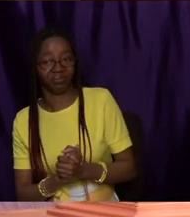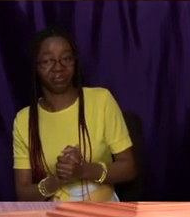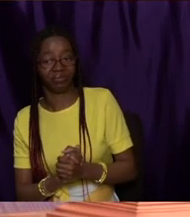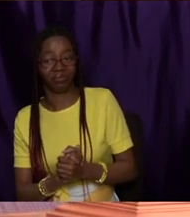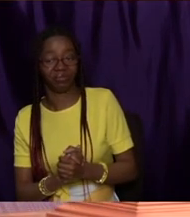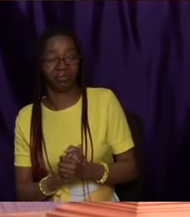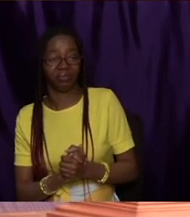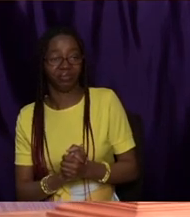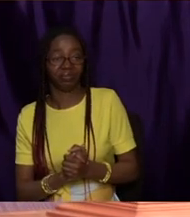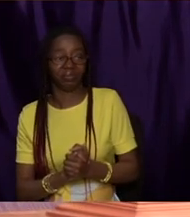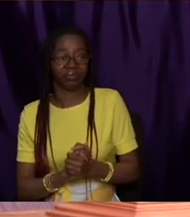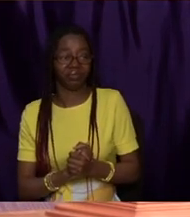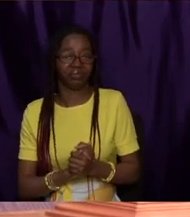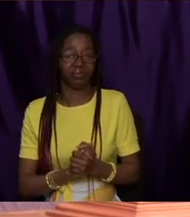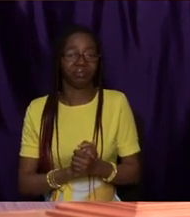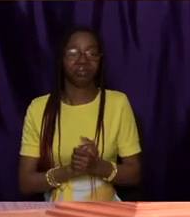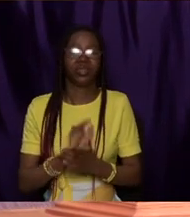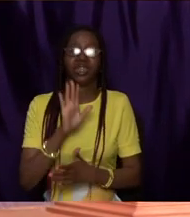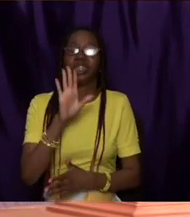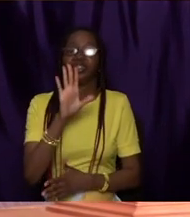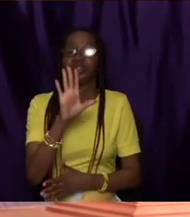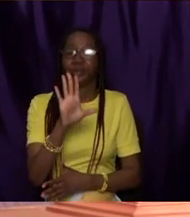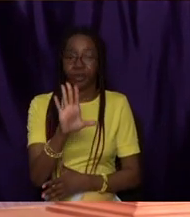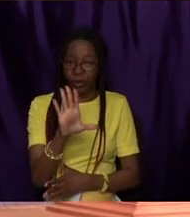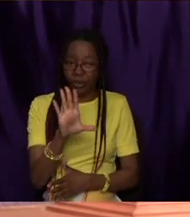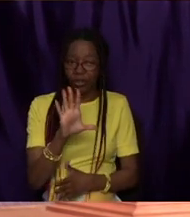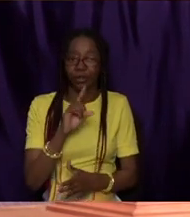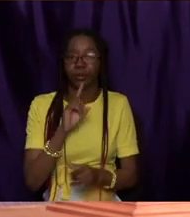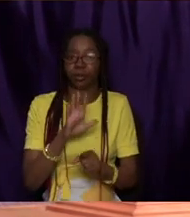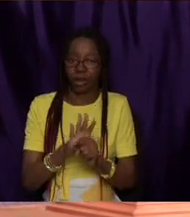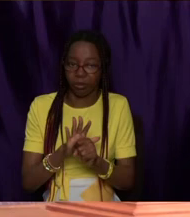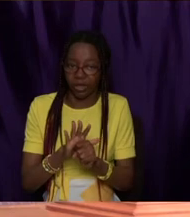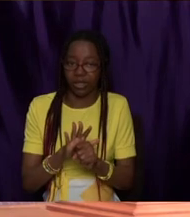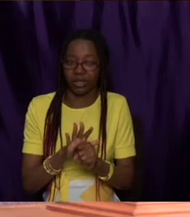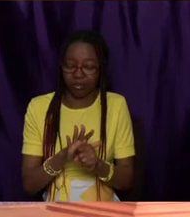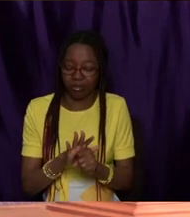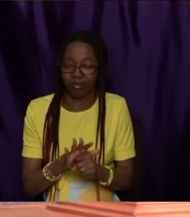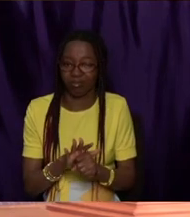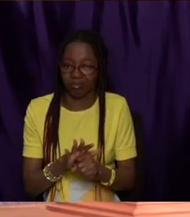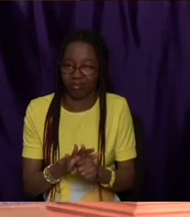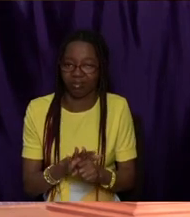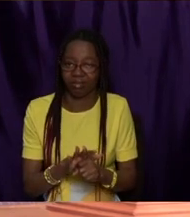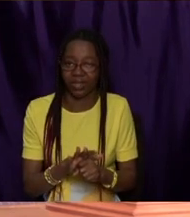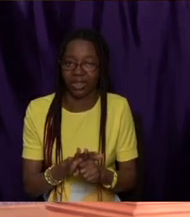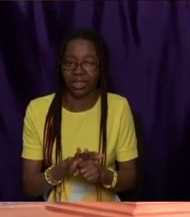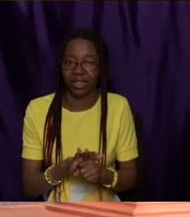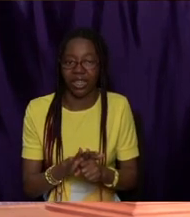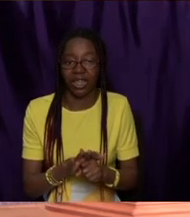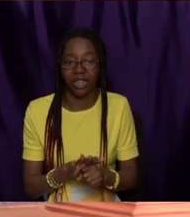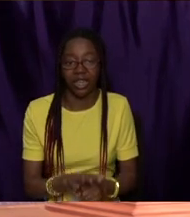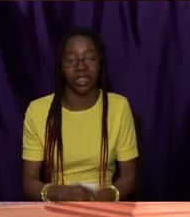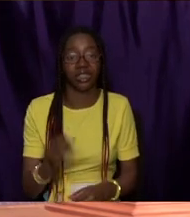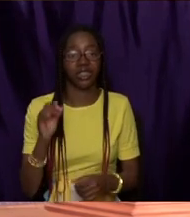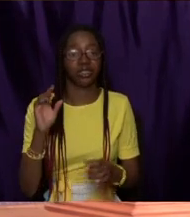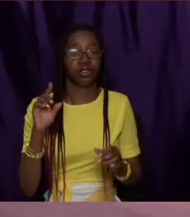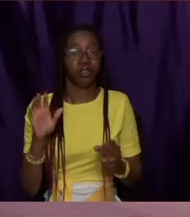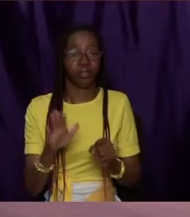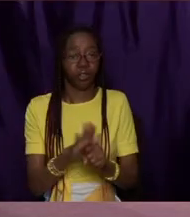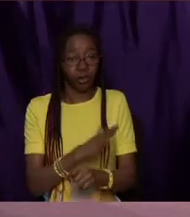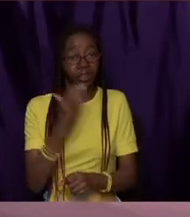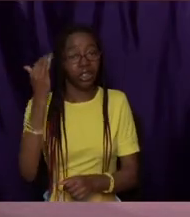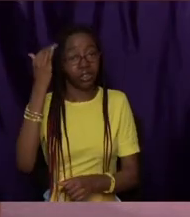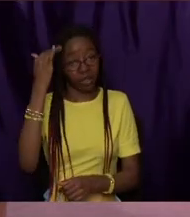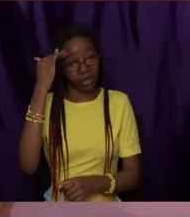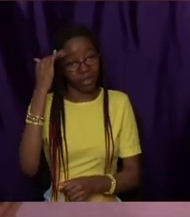that it's your promise and that it's applicable